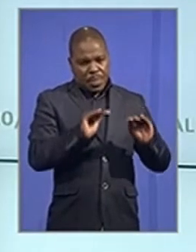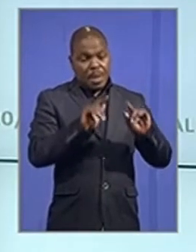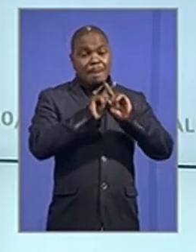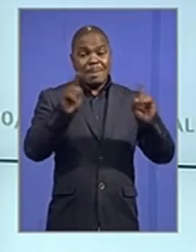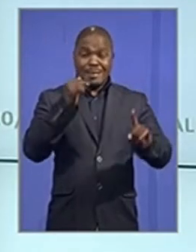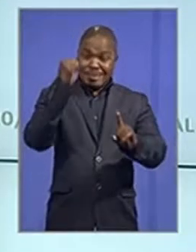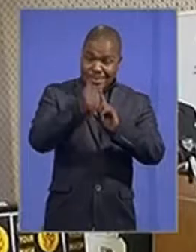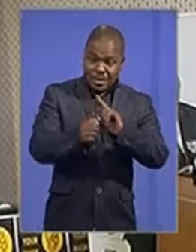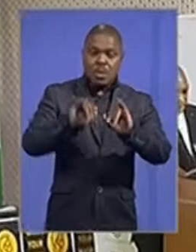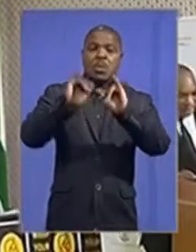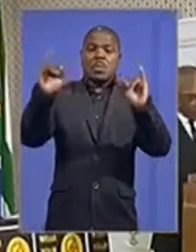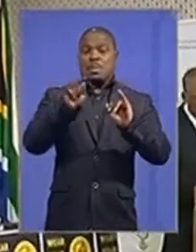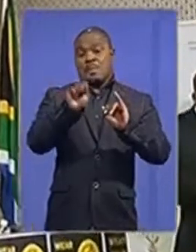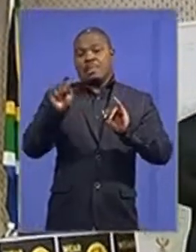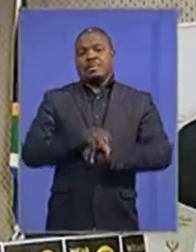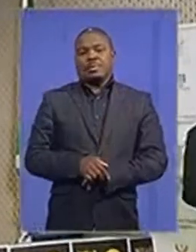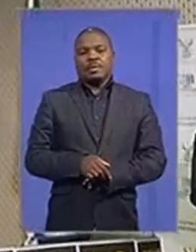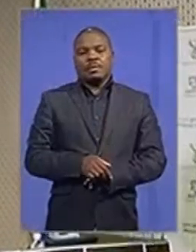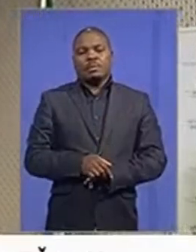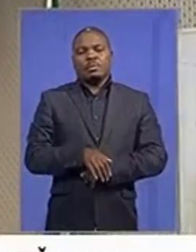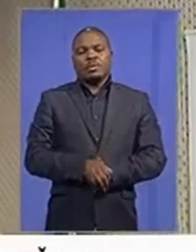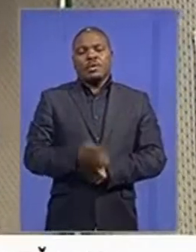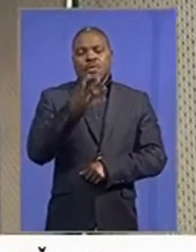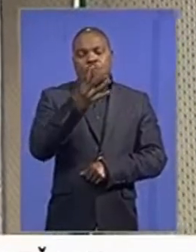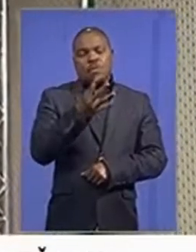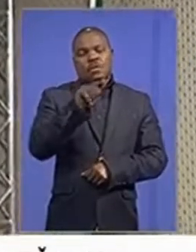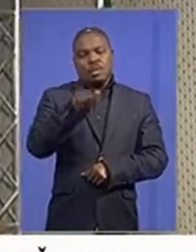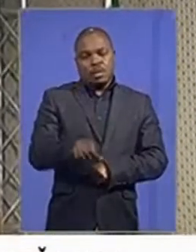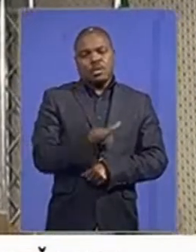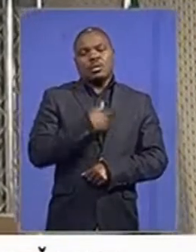le dipolao. Ke batho ba le dikete di le